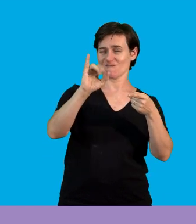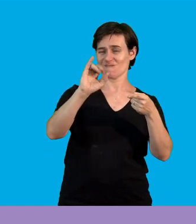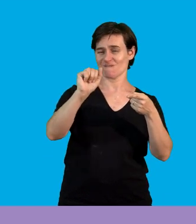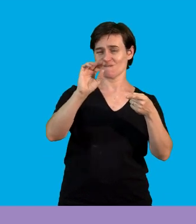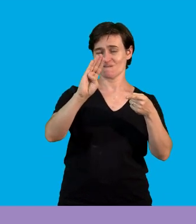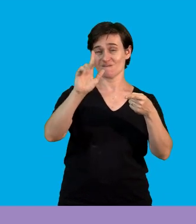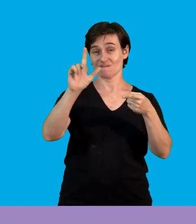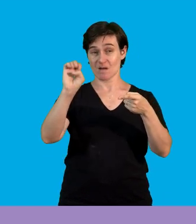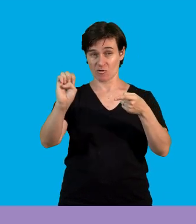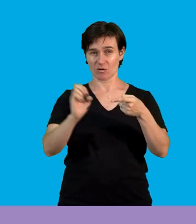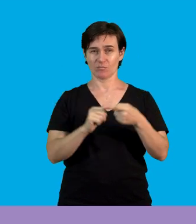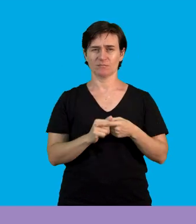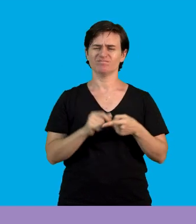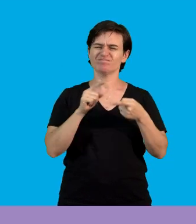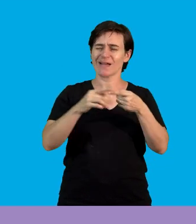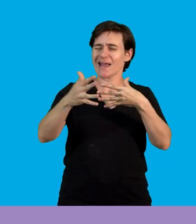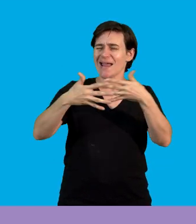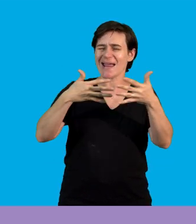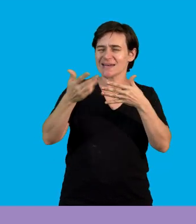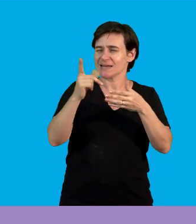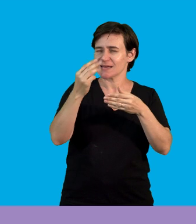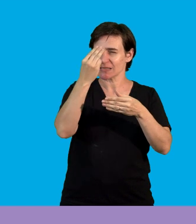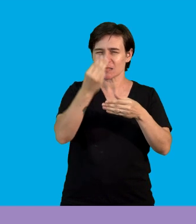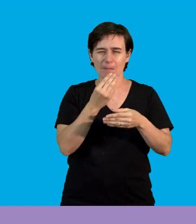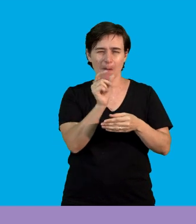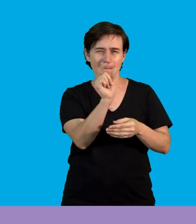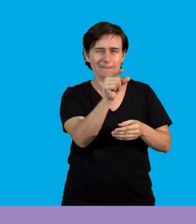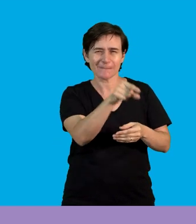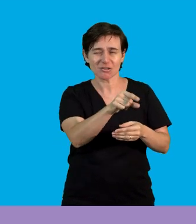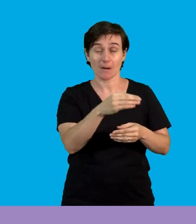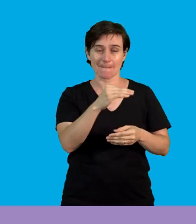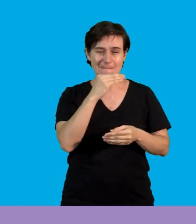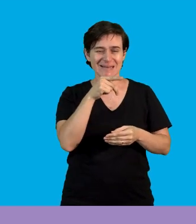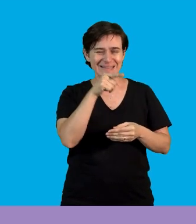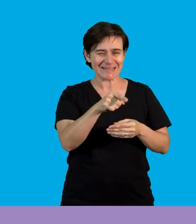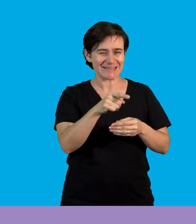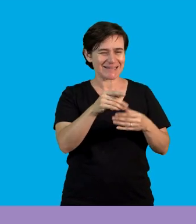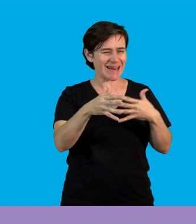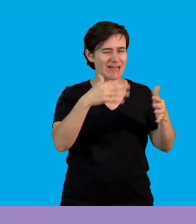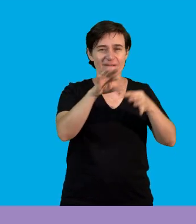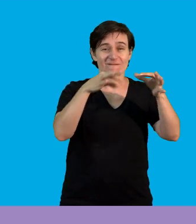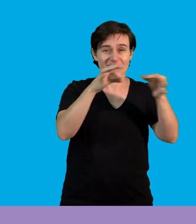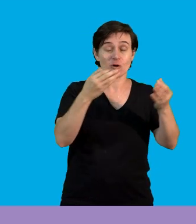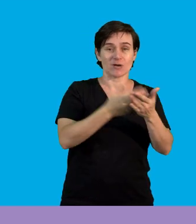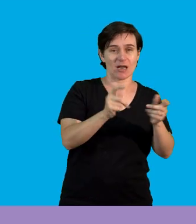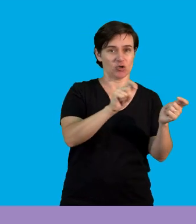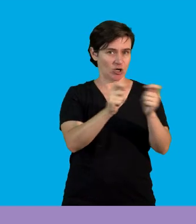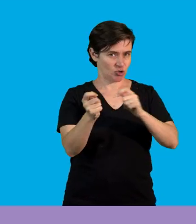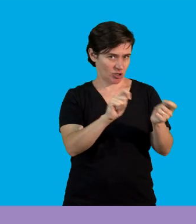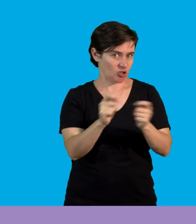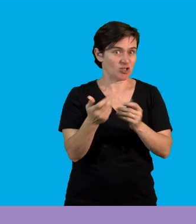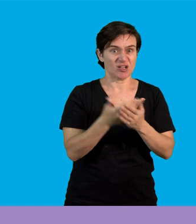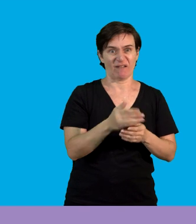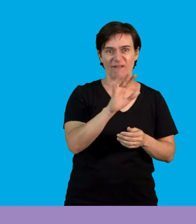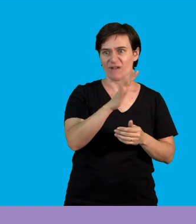is variable. And any symbol, which means any symbol which represents a quantity that